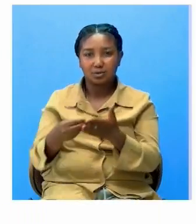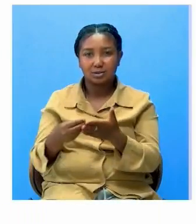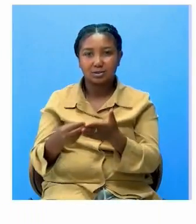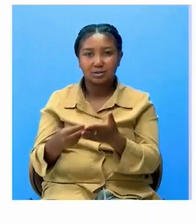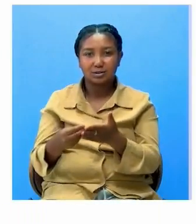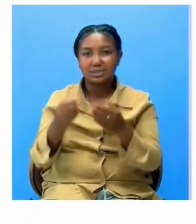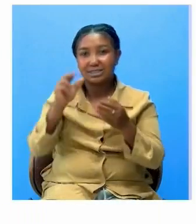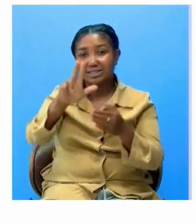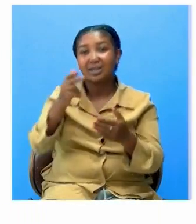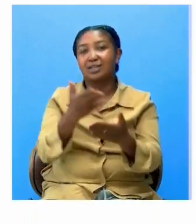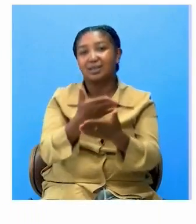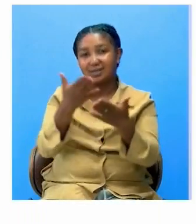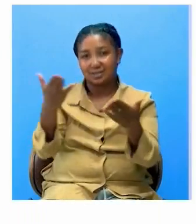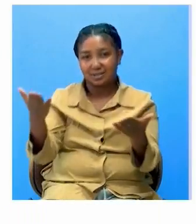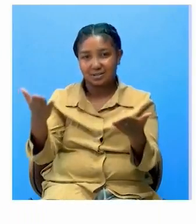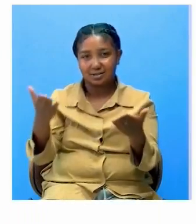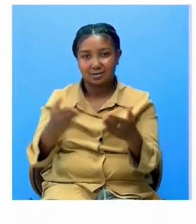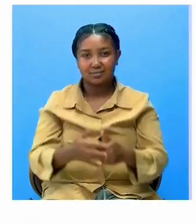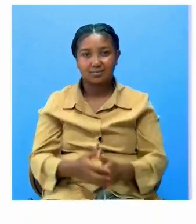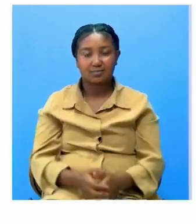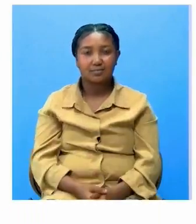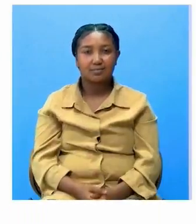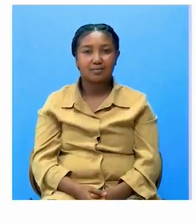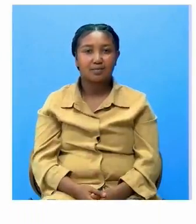3 things.